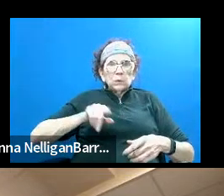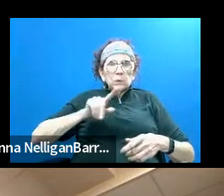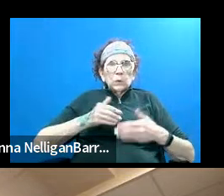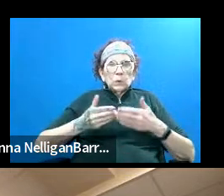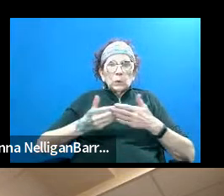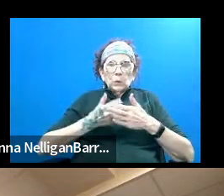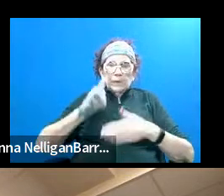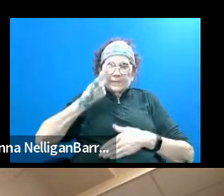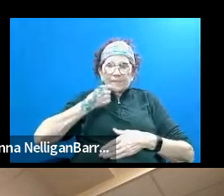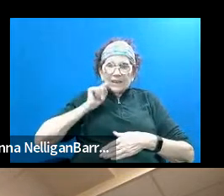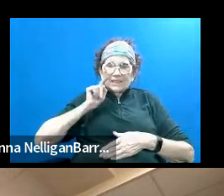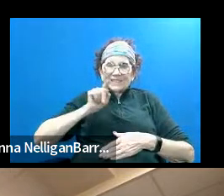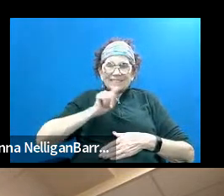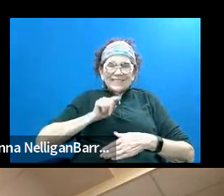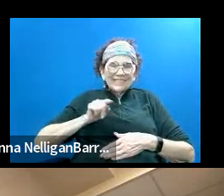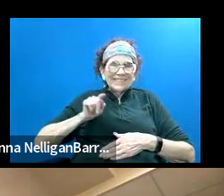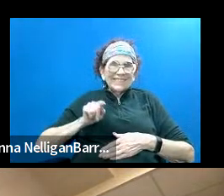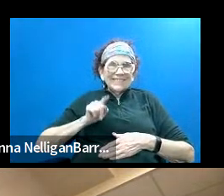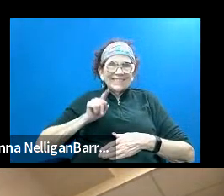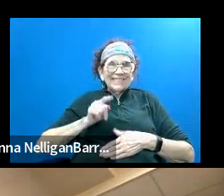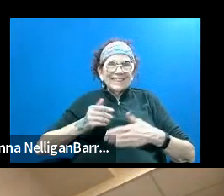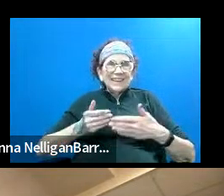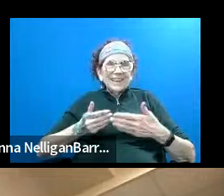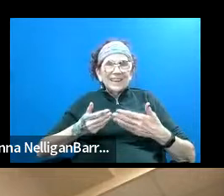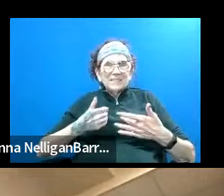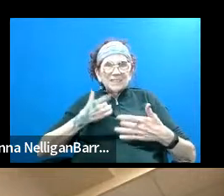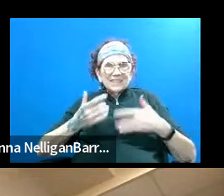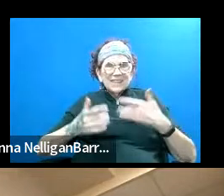and exciting opportunity. I'm